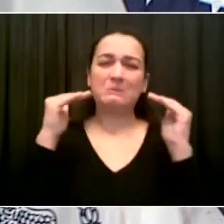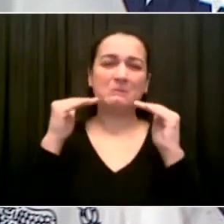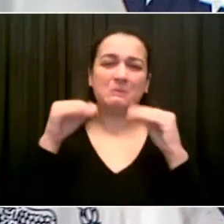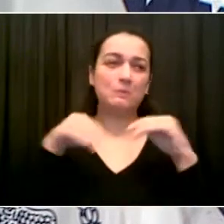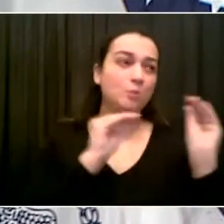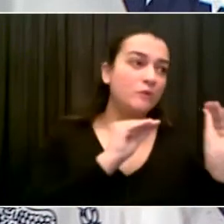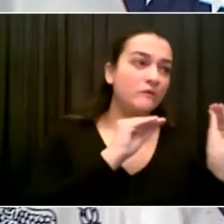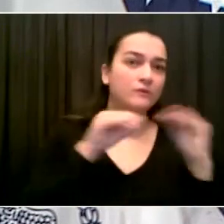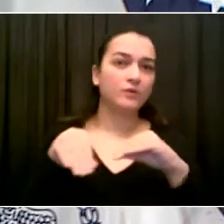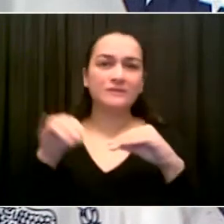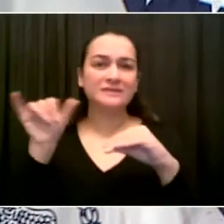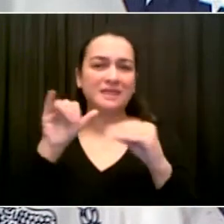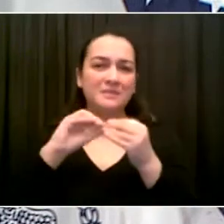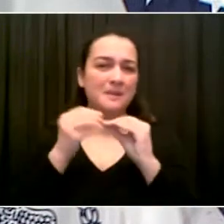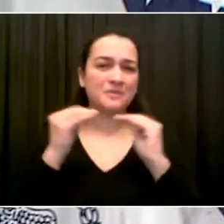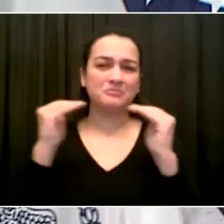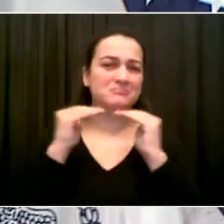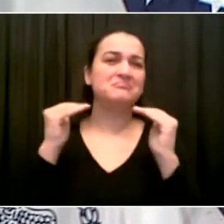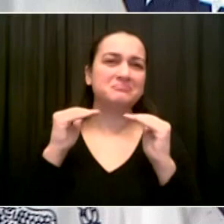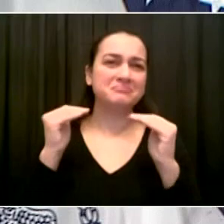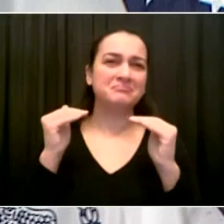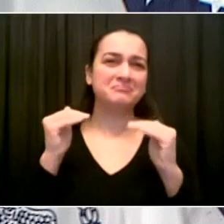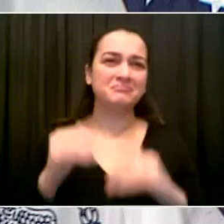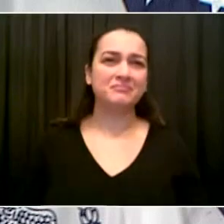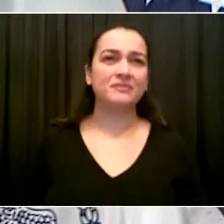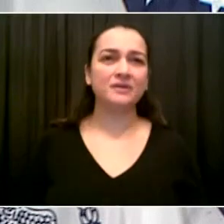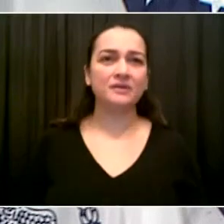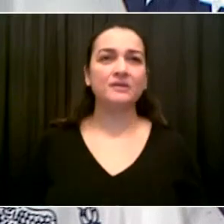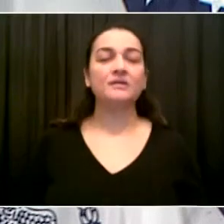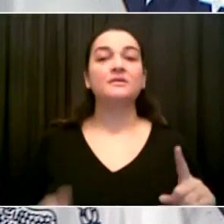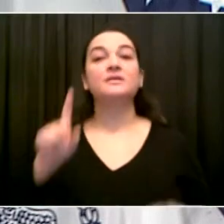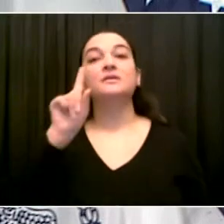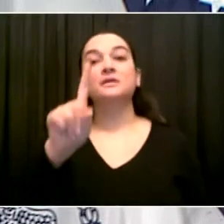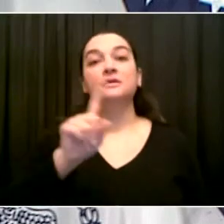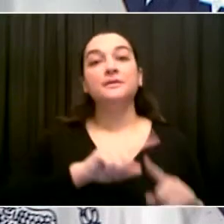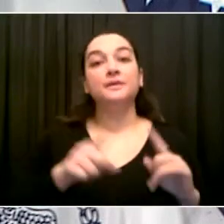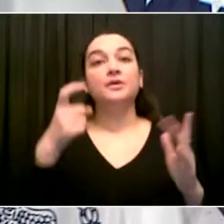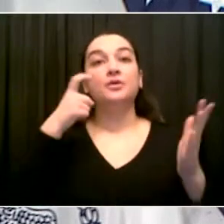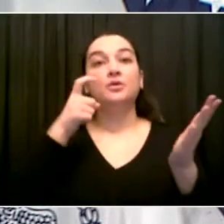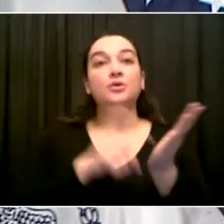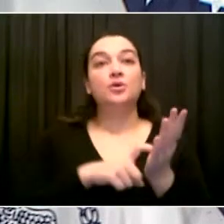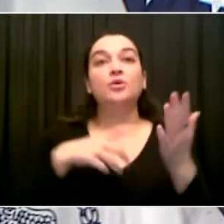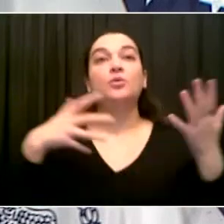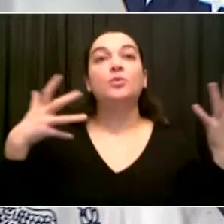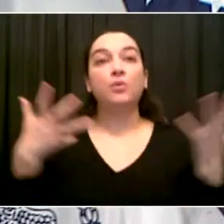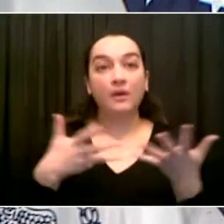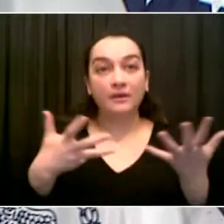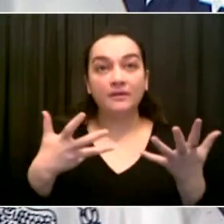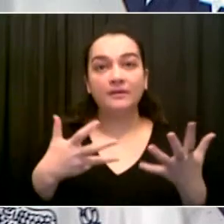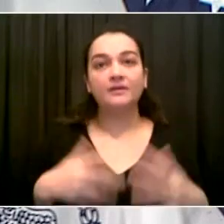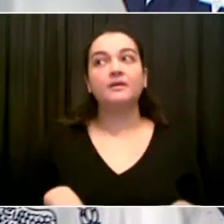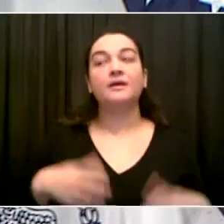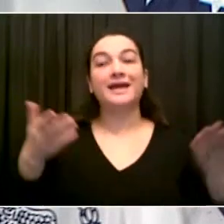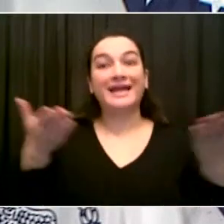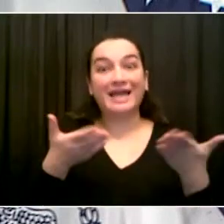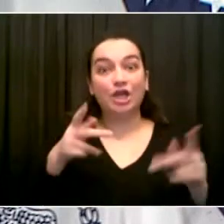here. And that is going to flourish again, and that's going to be one of the reasons that people stay here and new people come